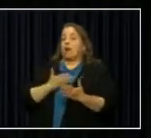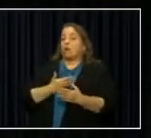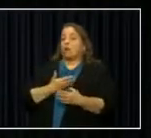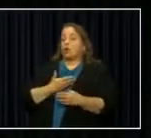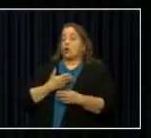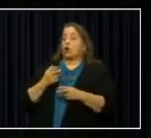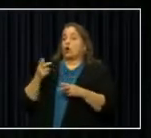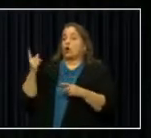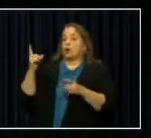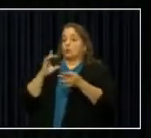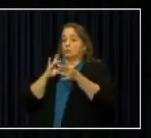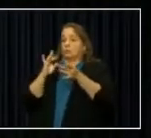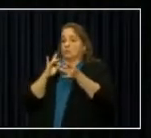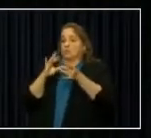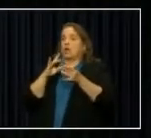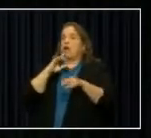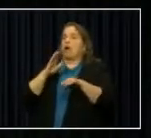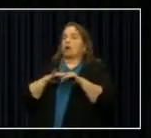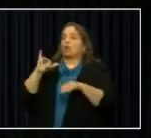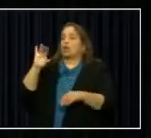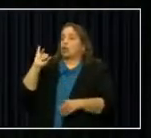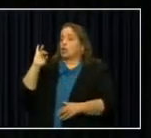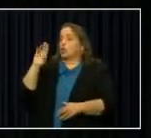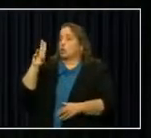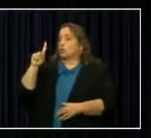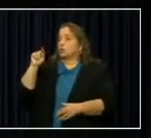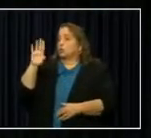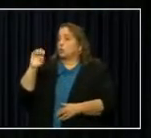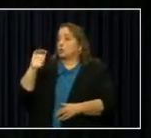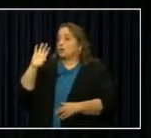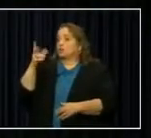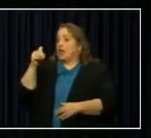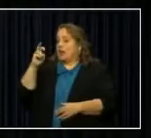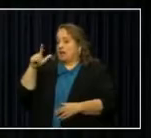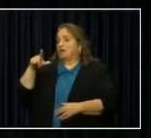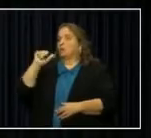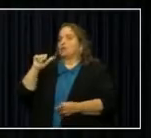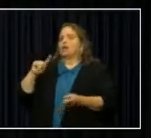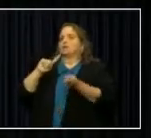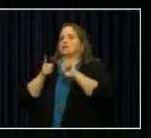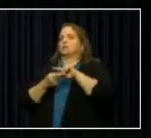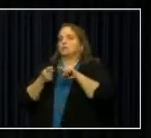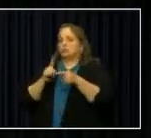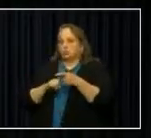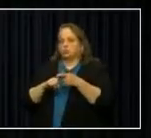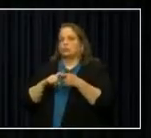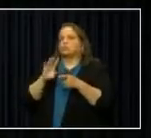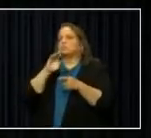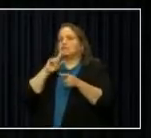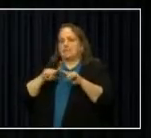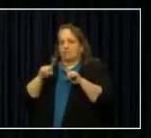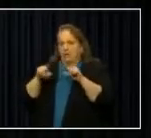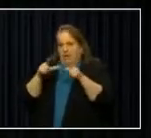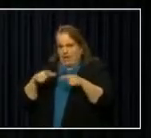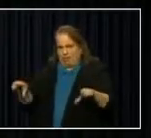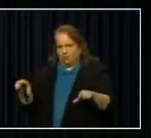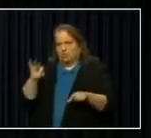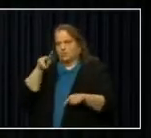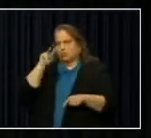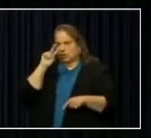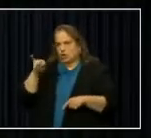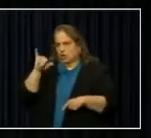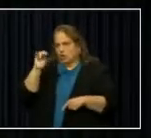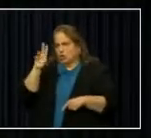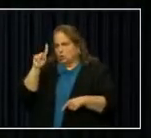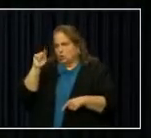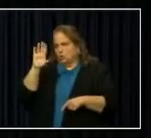briefings are on a YouTube channel. They can be turned into 50 different languages. We